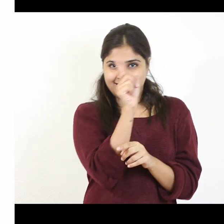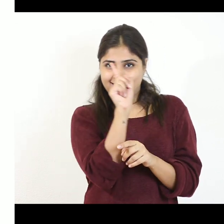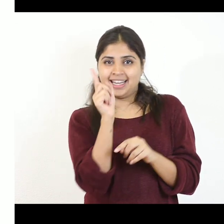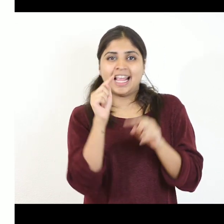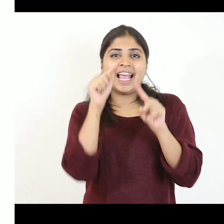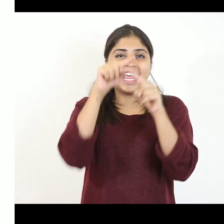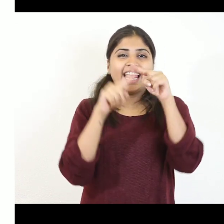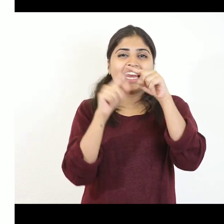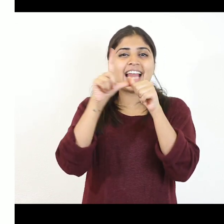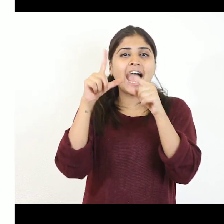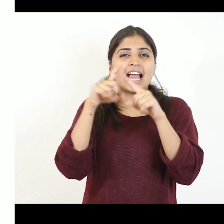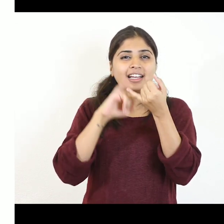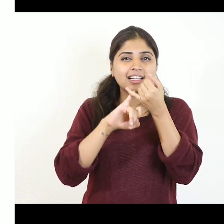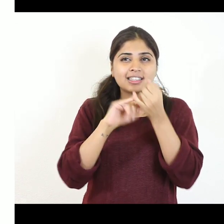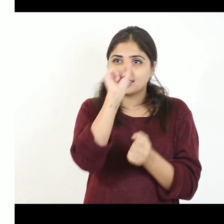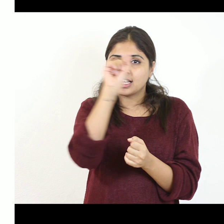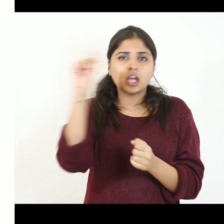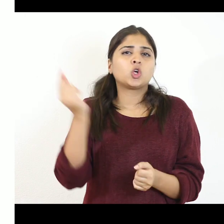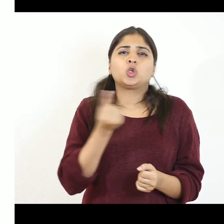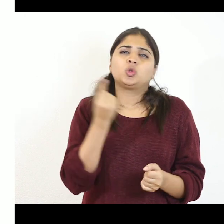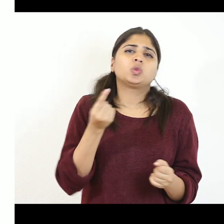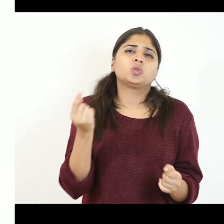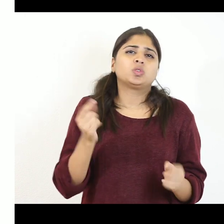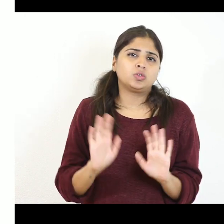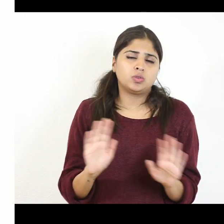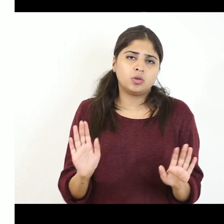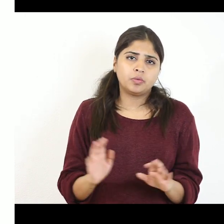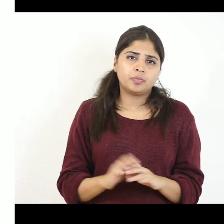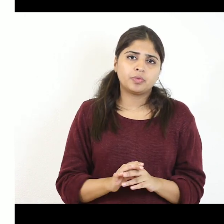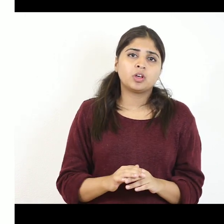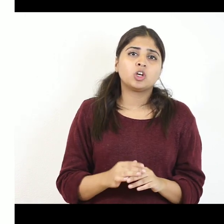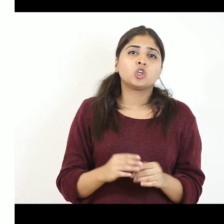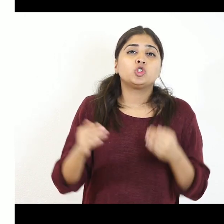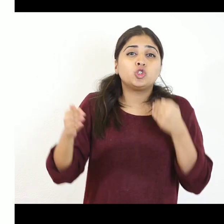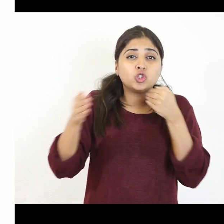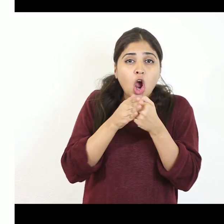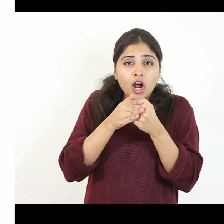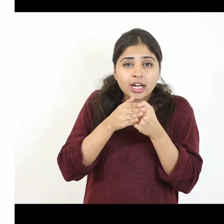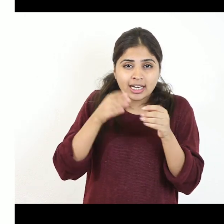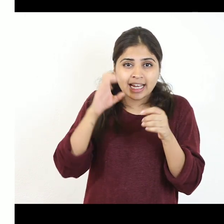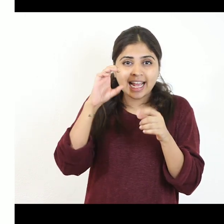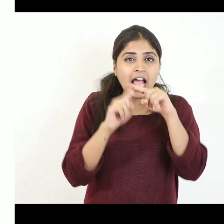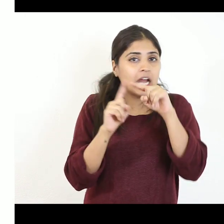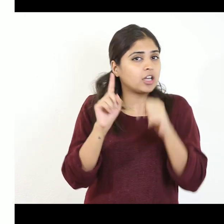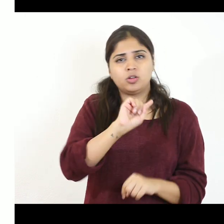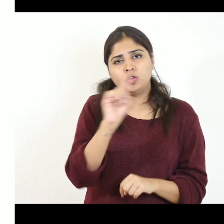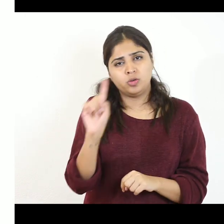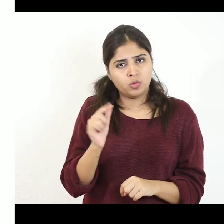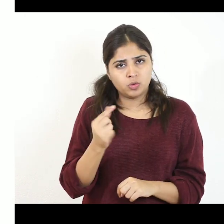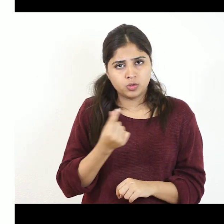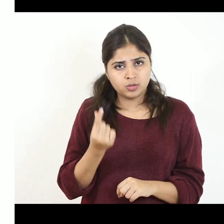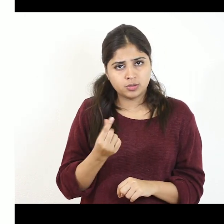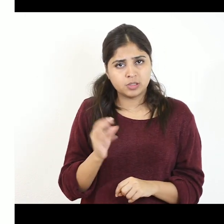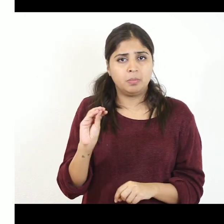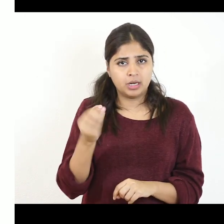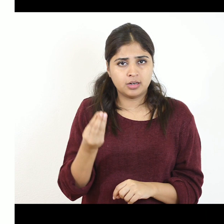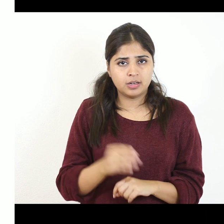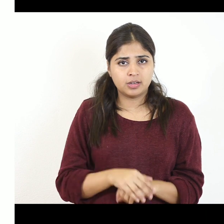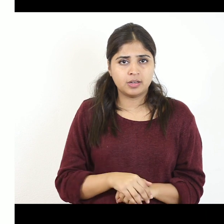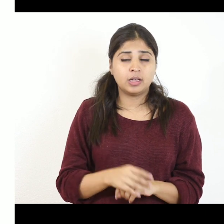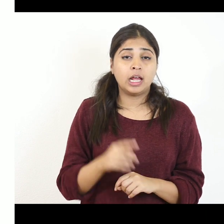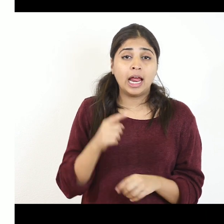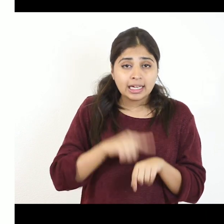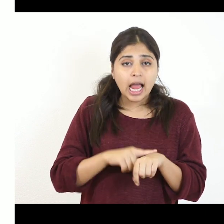Avoid shortcuts. Take time to accurately and completely enter the name and address information.